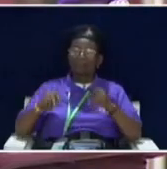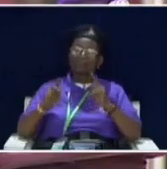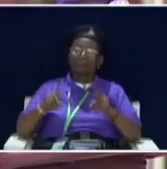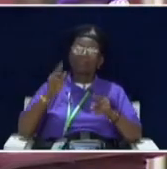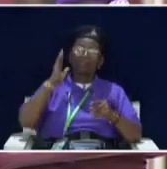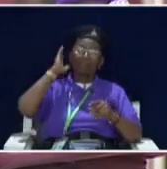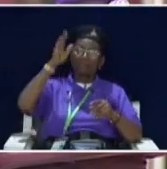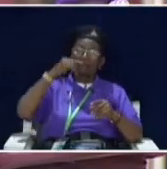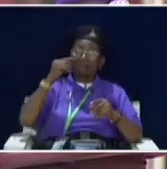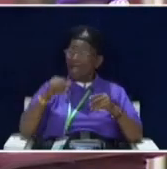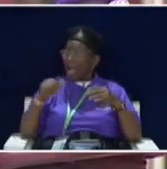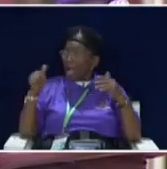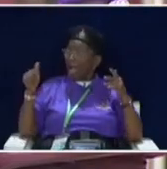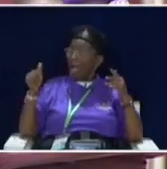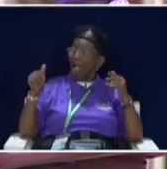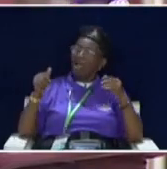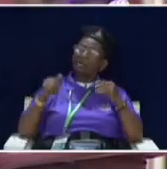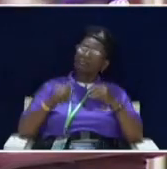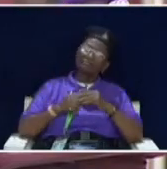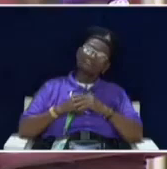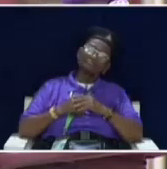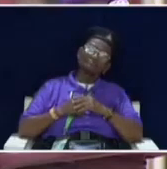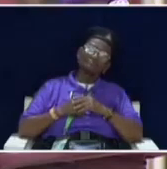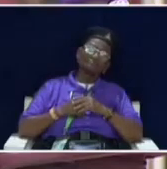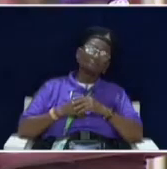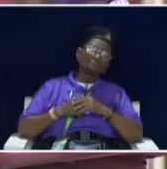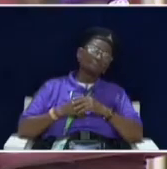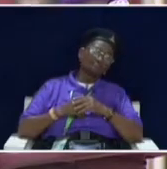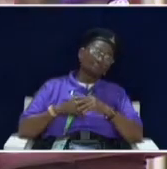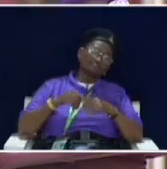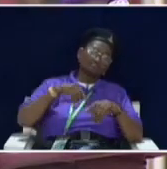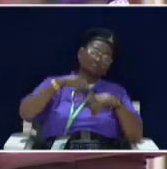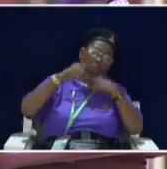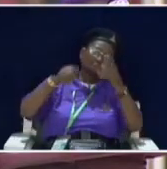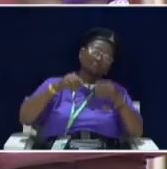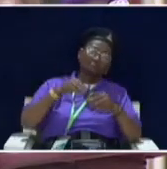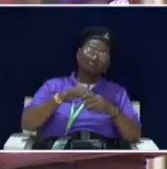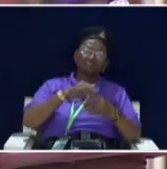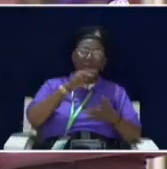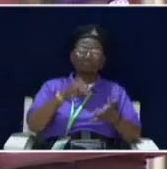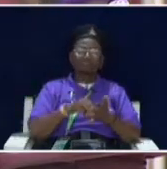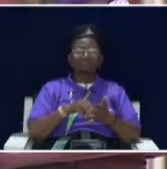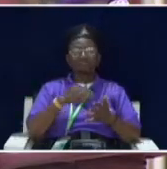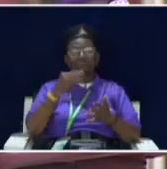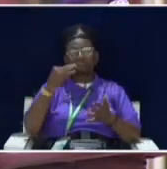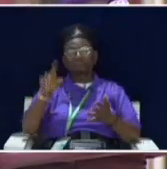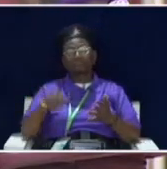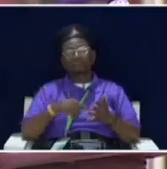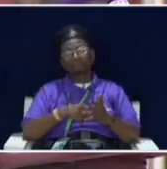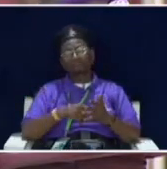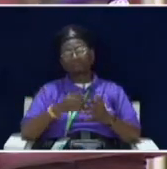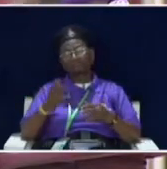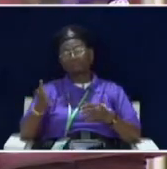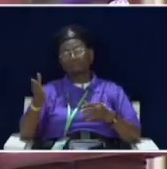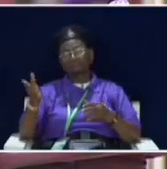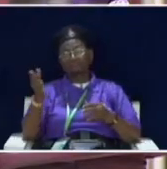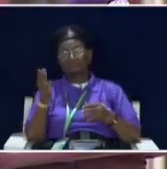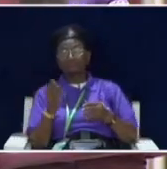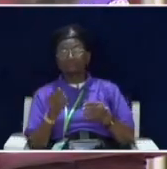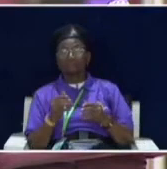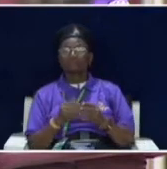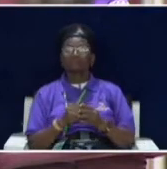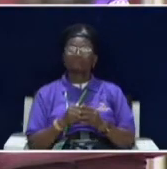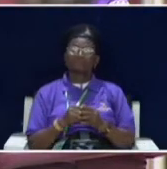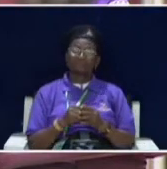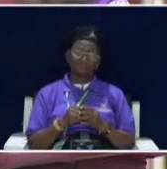won le so wipe ha, go into the middle of this thing. Ka lo laarin